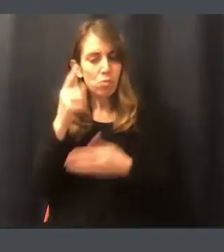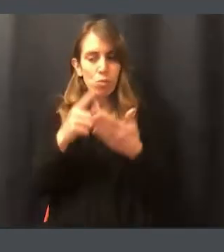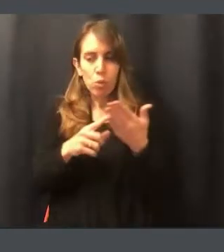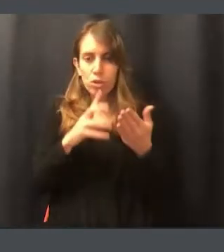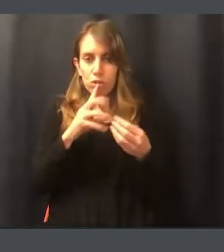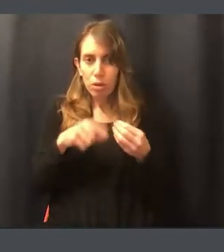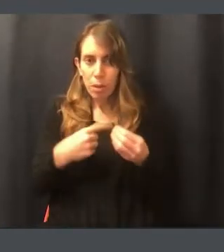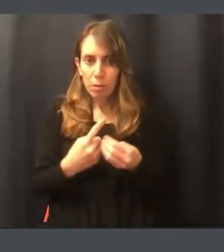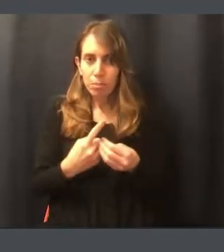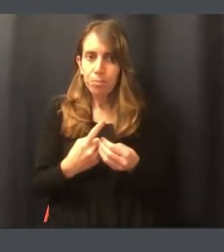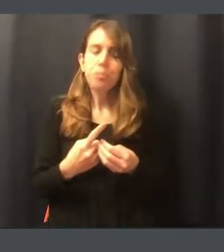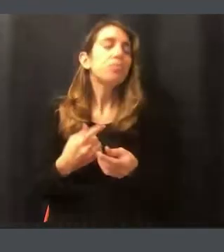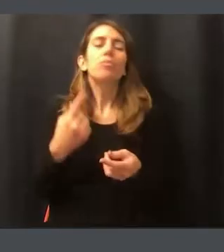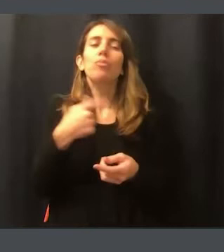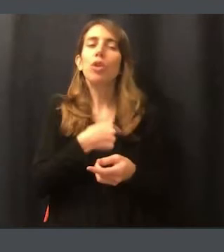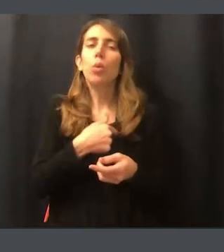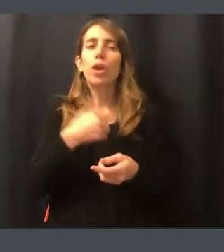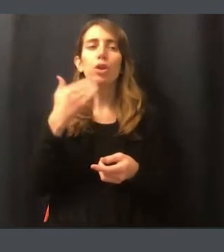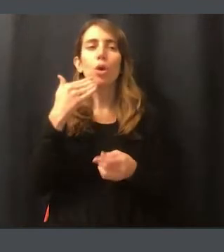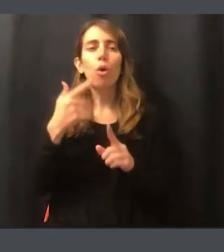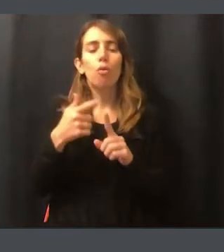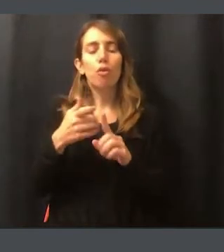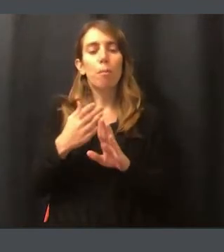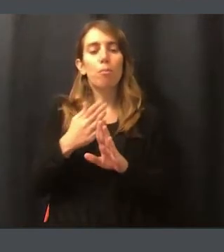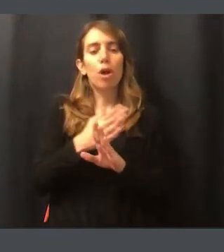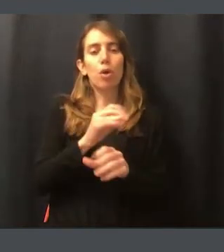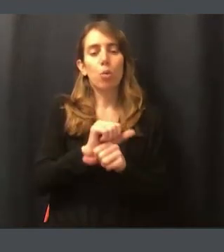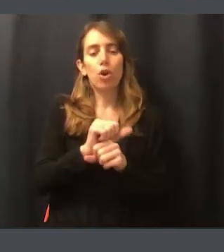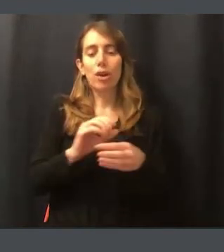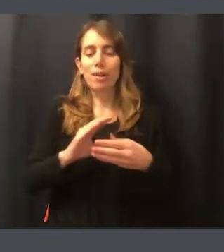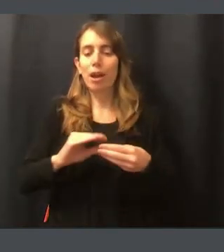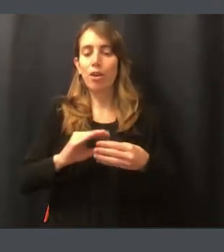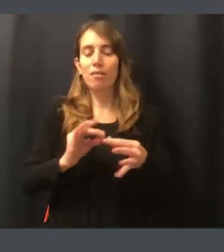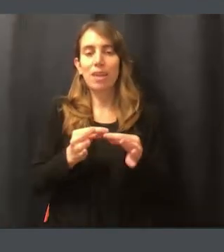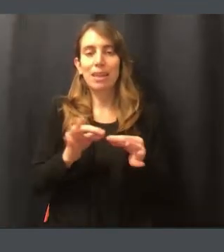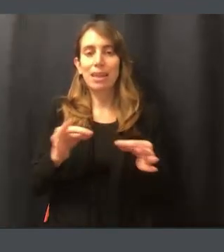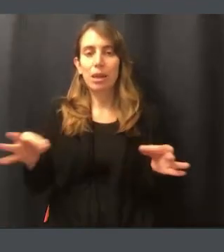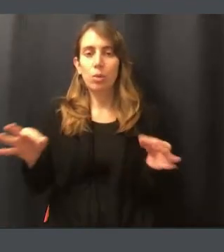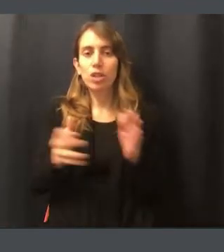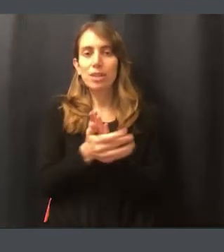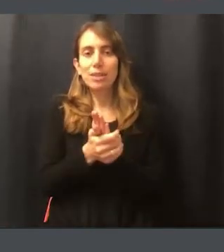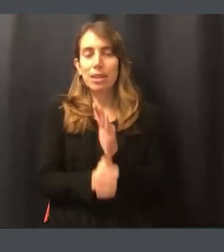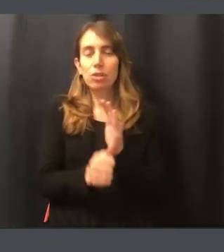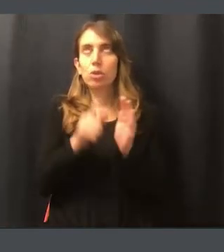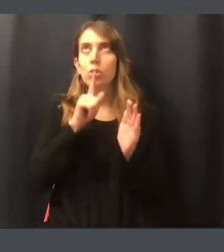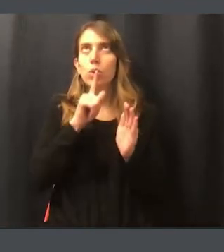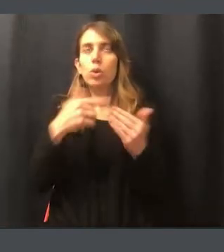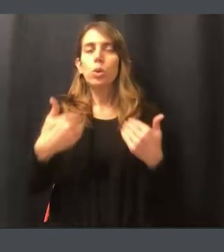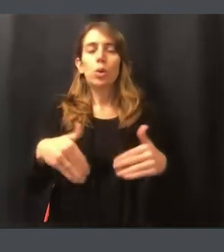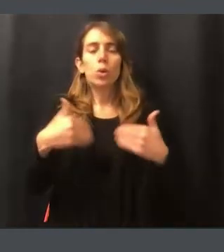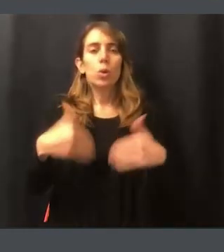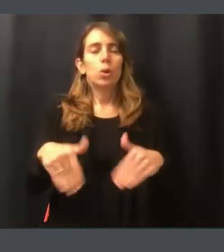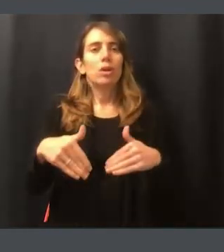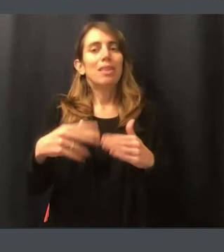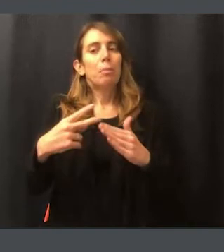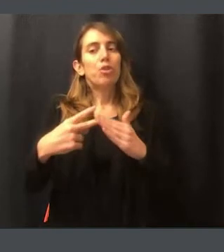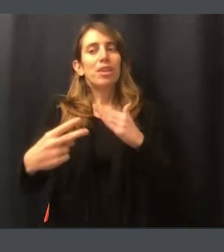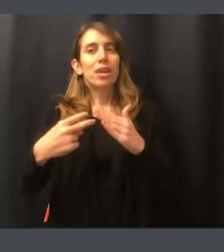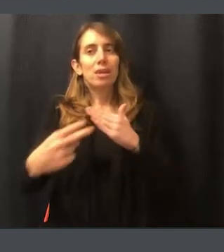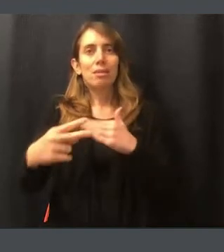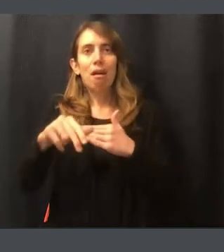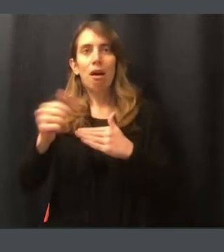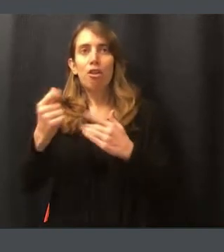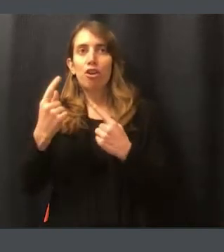We know from prior work that narrative language skills are highly academically relevant and they predict bilingual reading